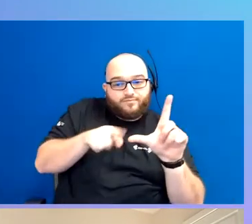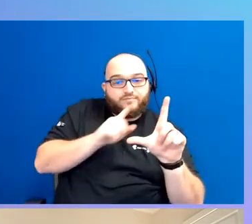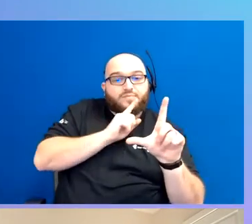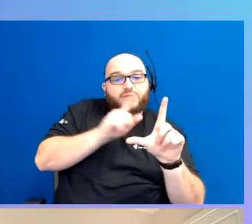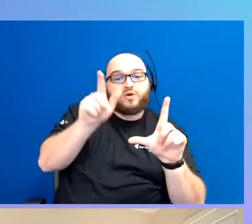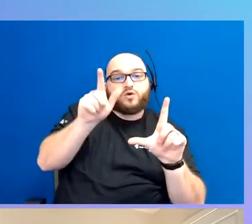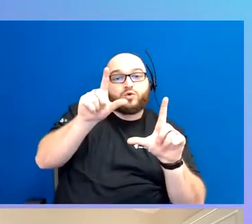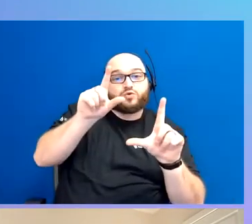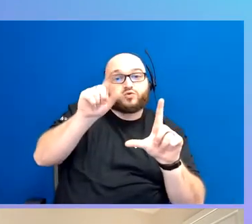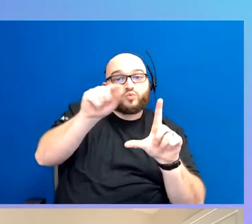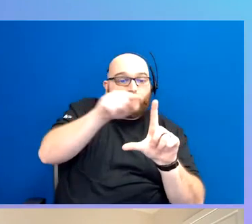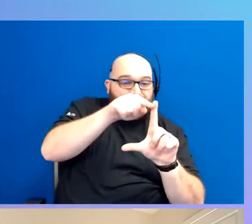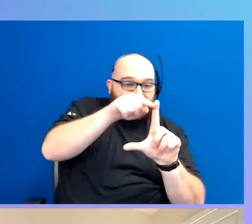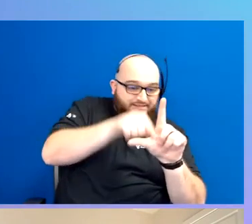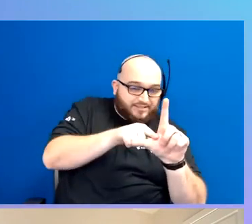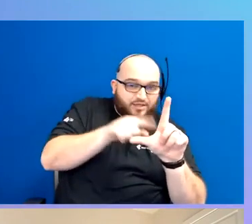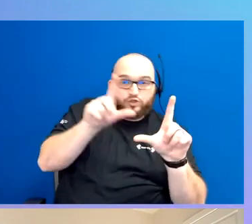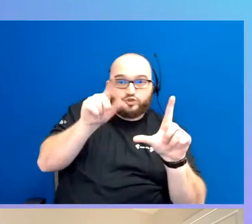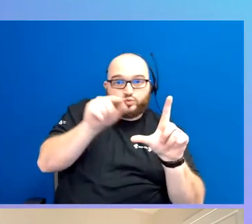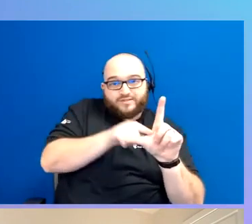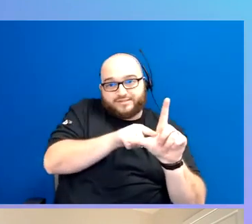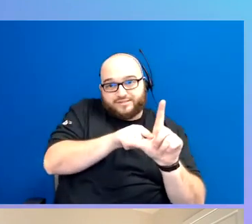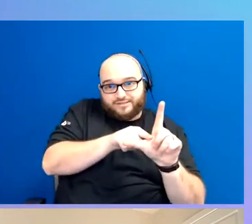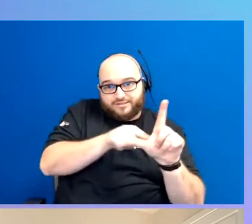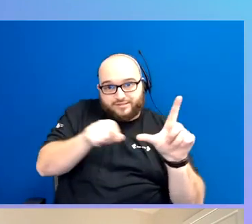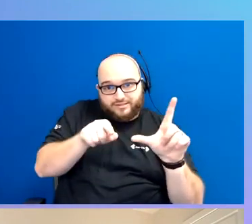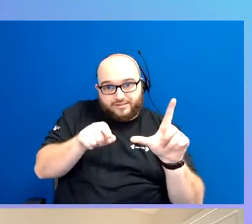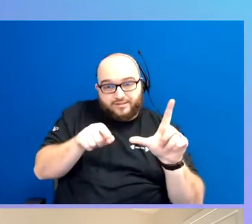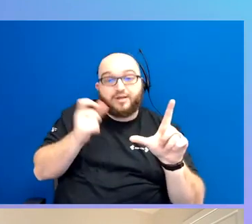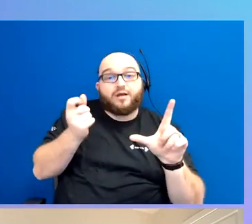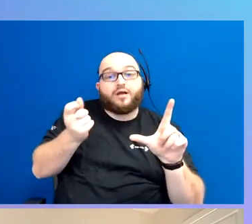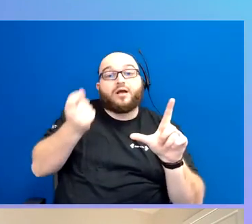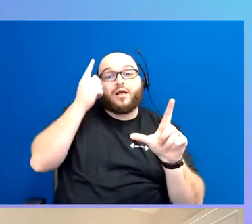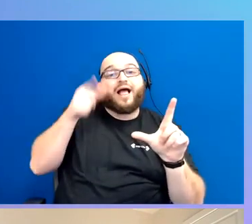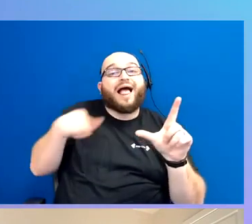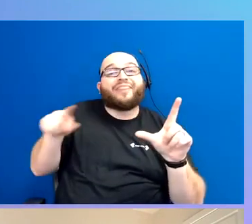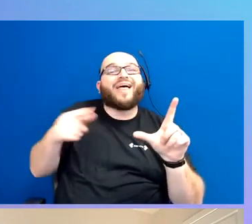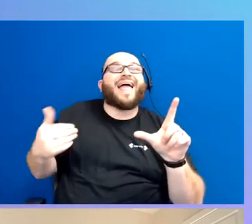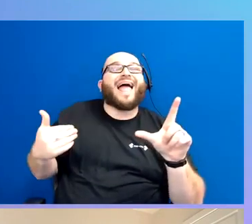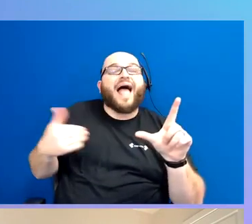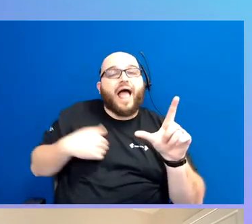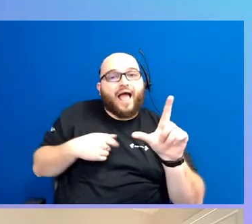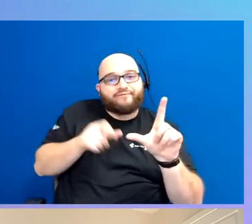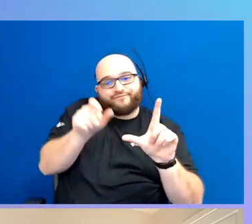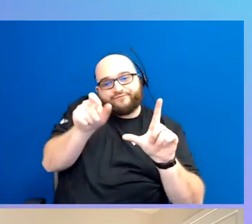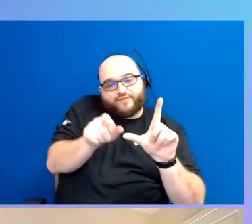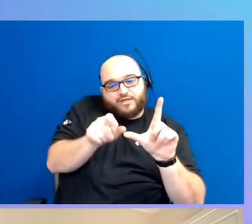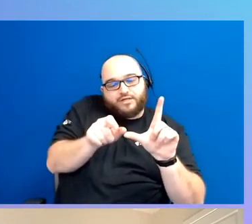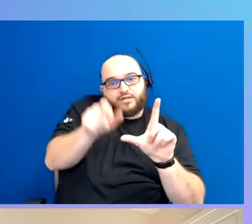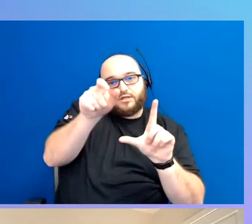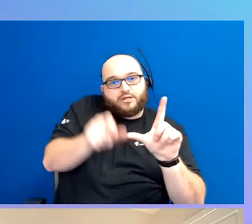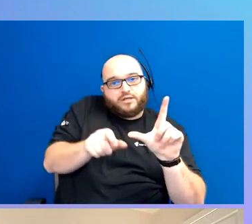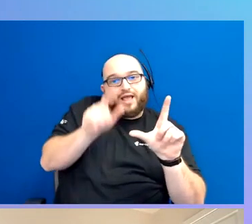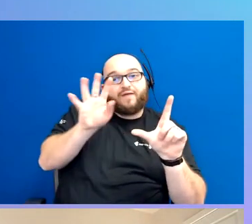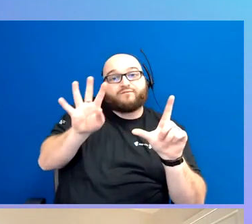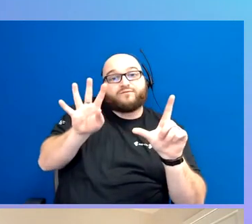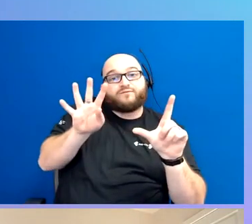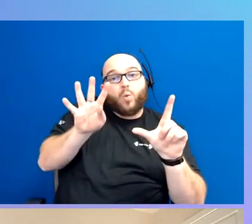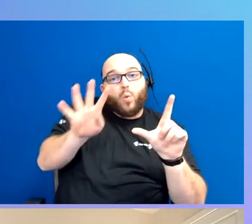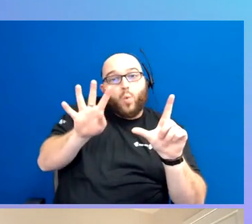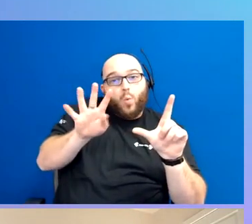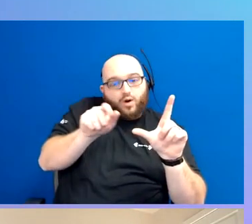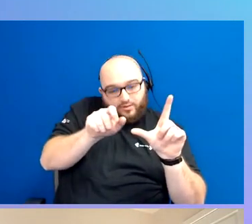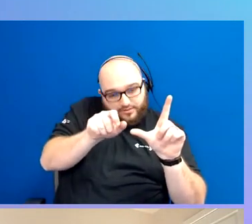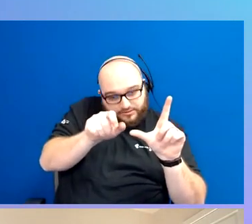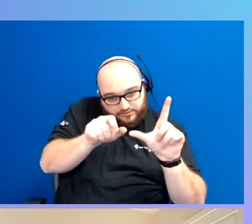20 pixel by 20 pixel of size, but the distance between the next icon is about 4 pixels. So again,